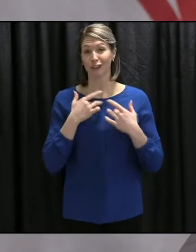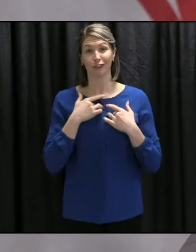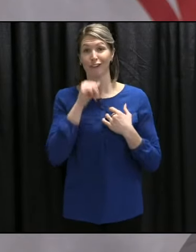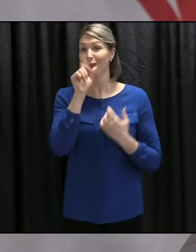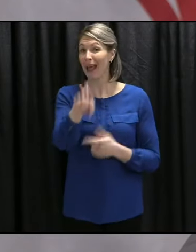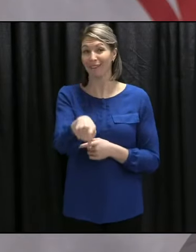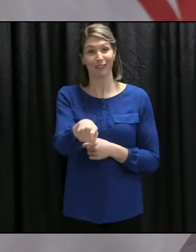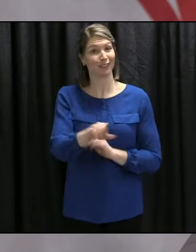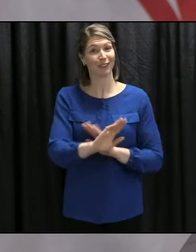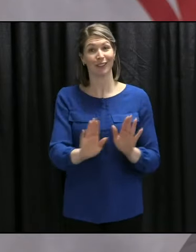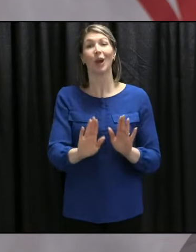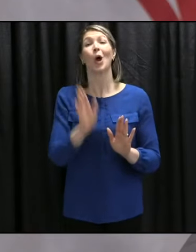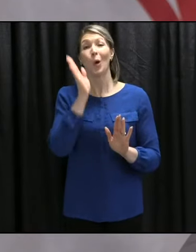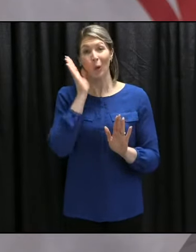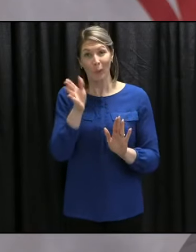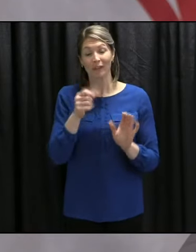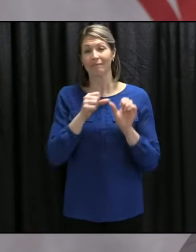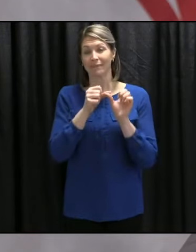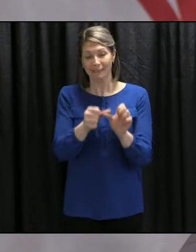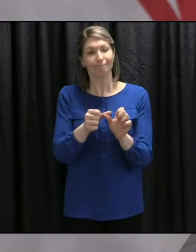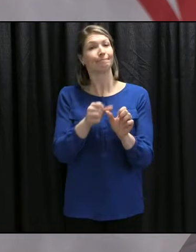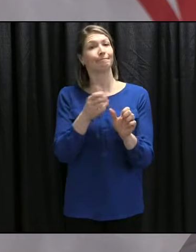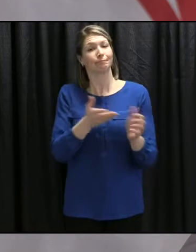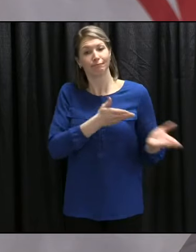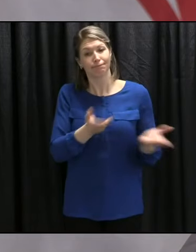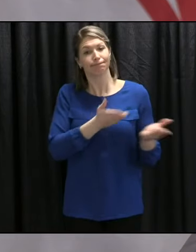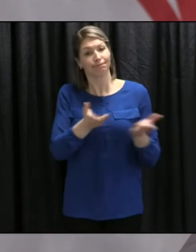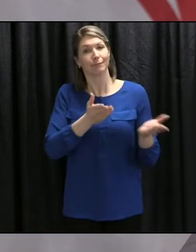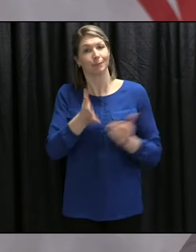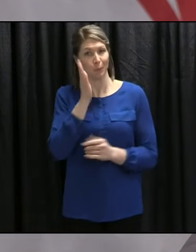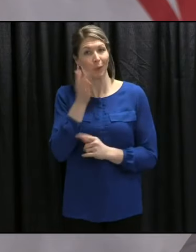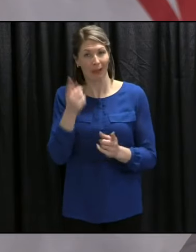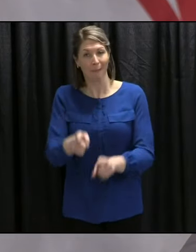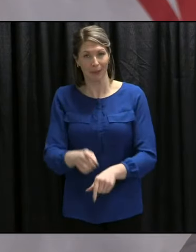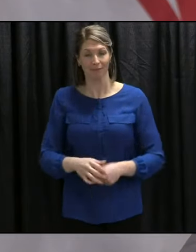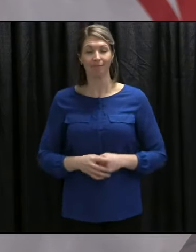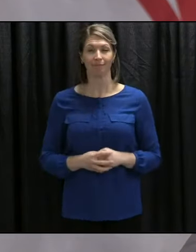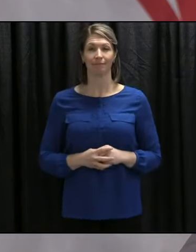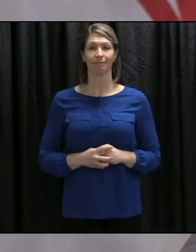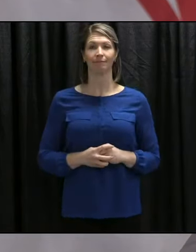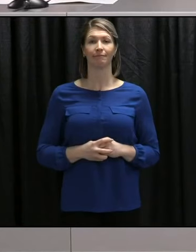sure that we get those essential goods and services into our province.